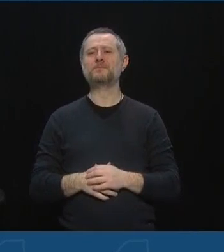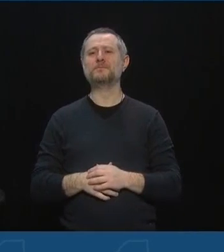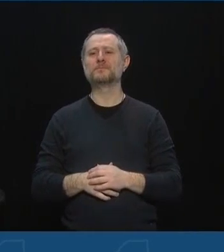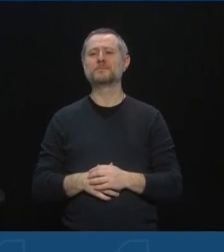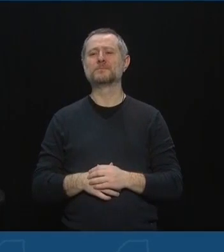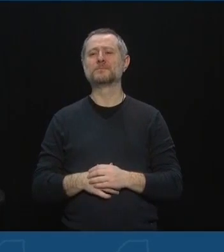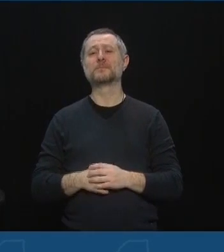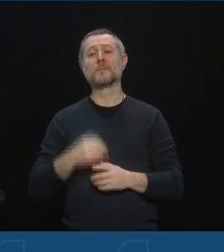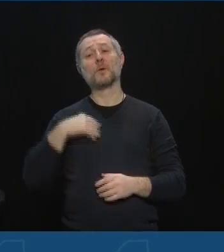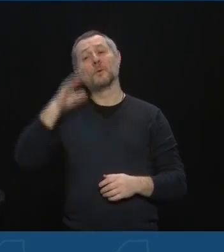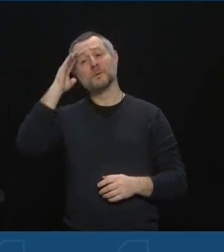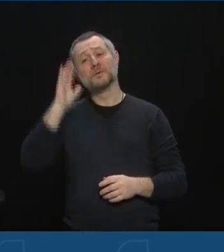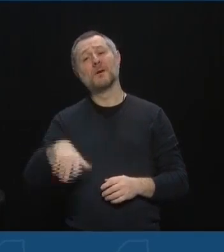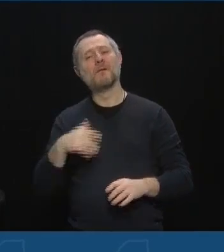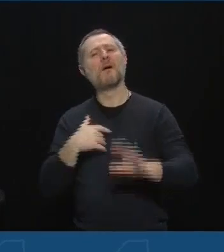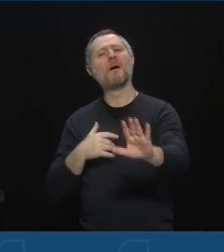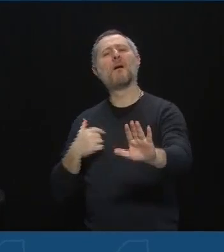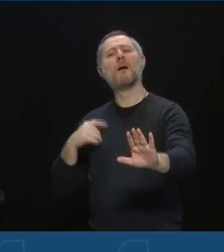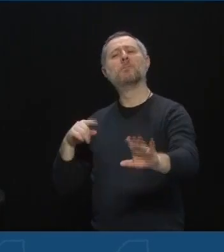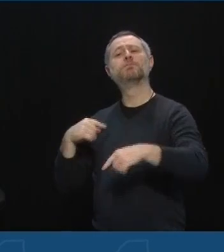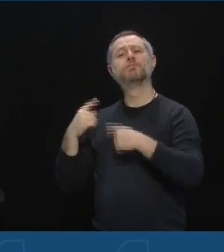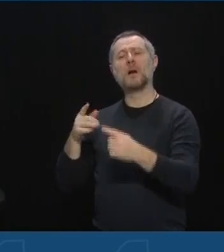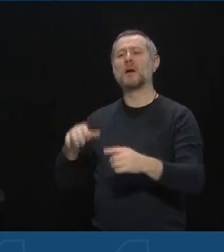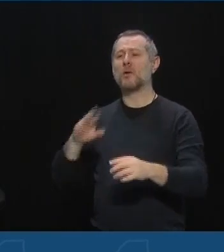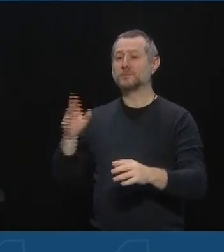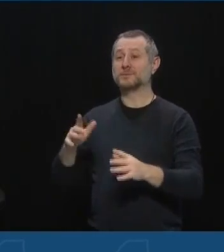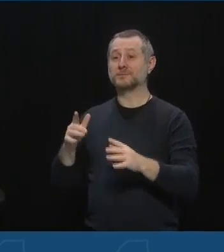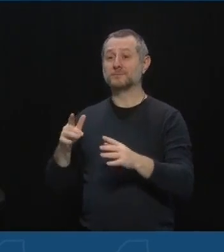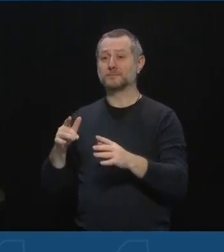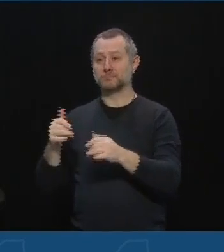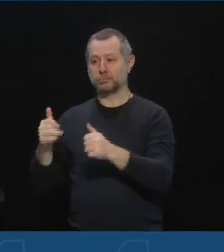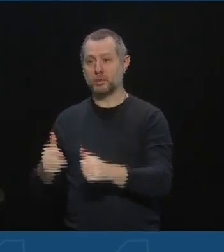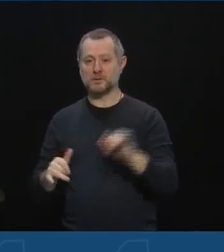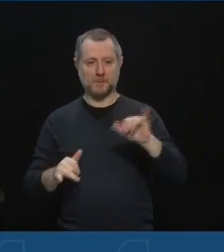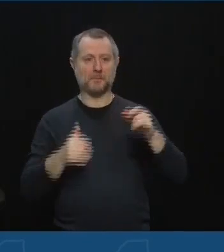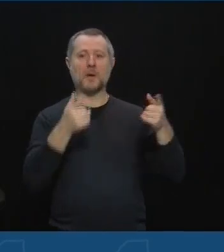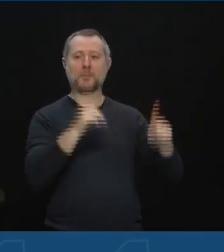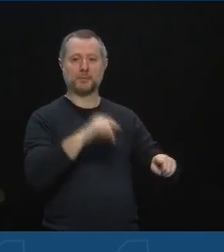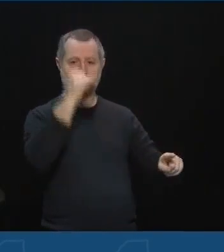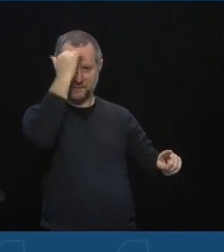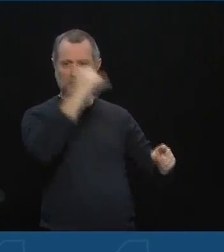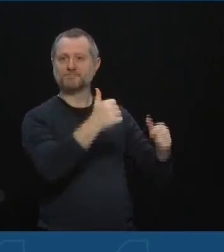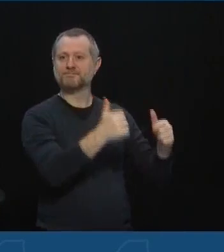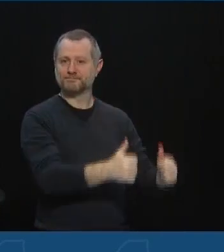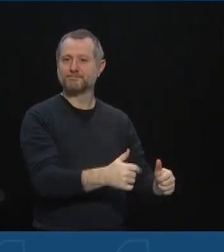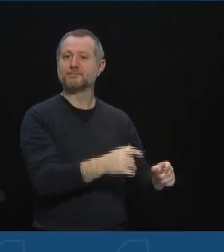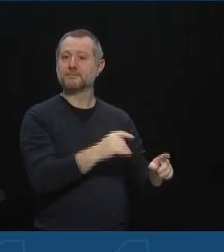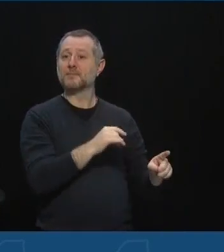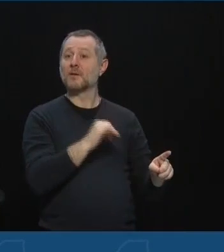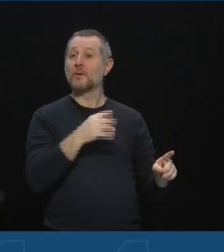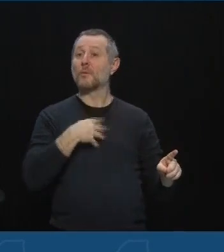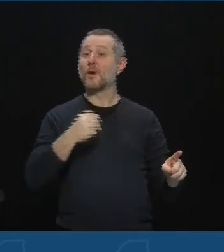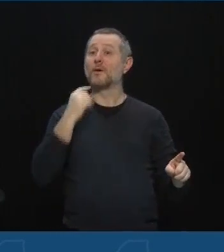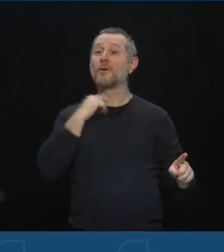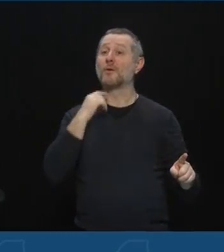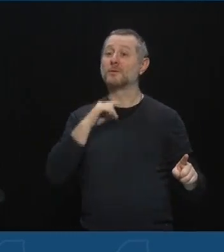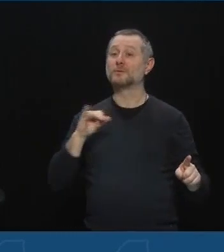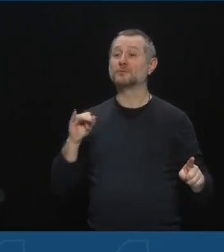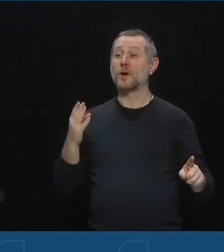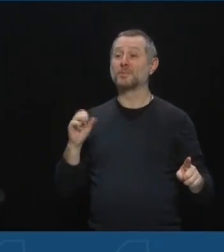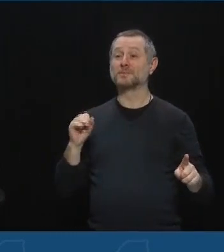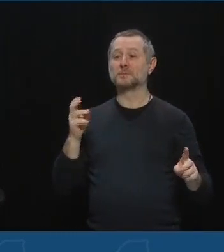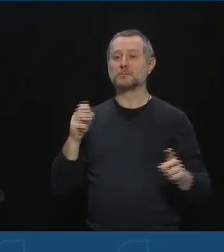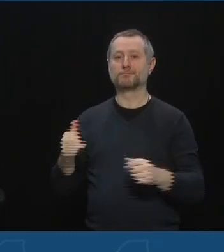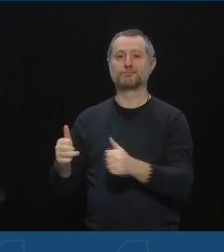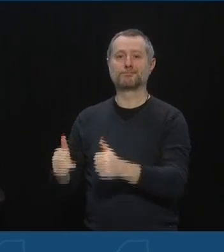decline. We saw what happened to Buffalo, and then we thought that the white-collar jobs would always be there forever. We also saw the hit because of